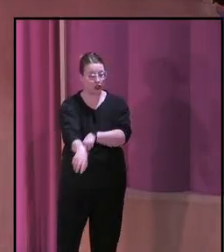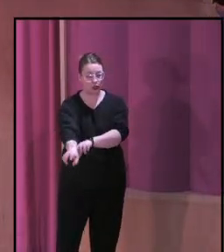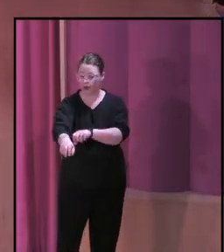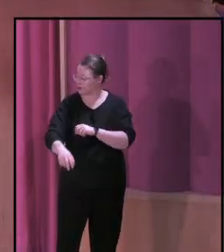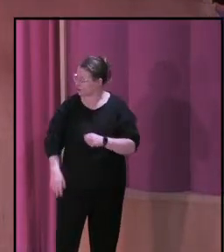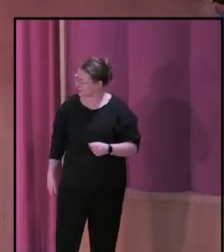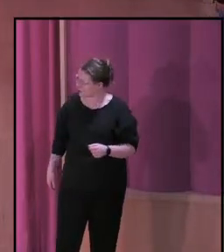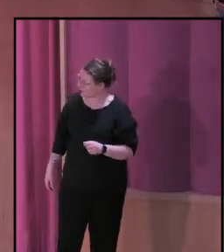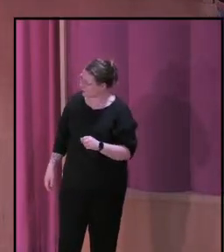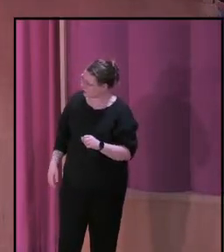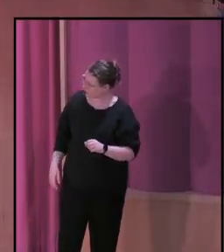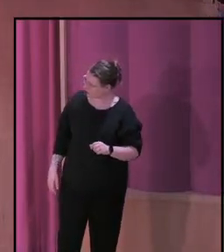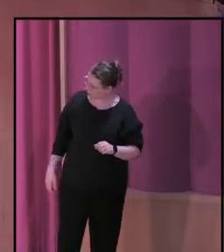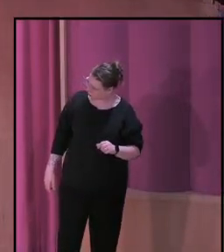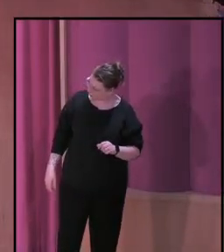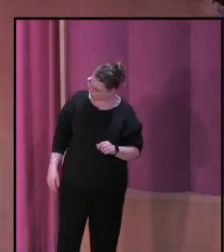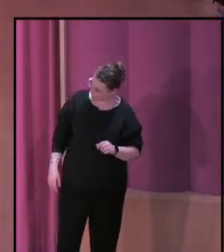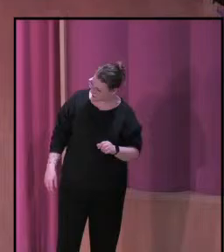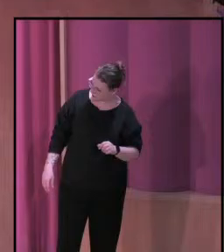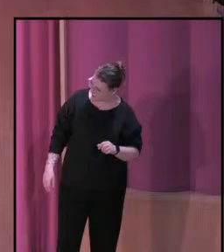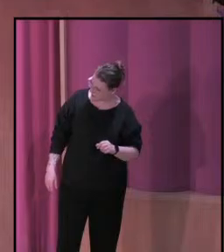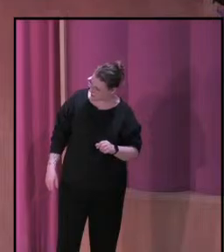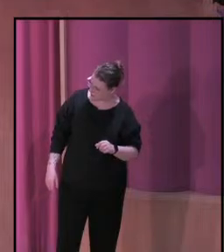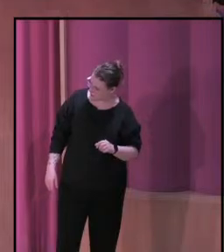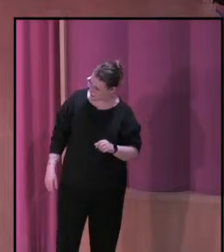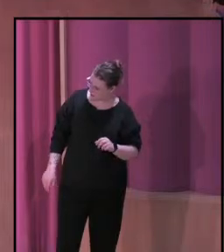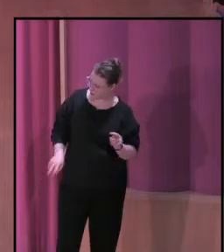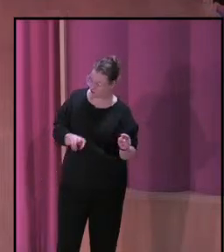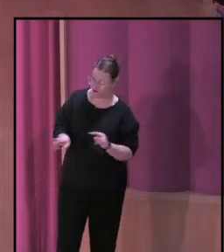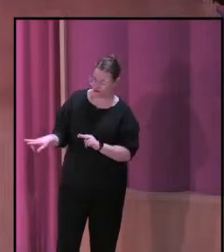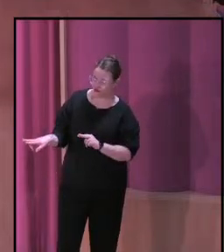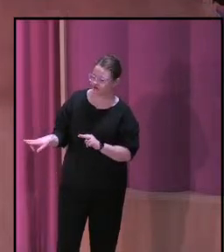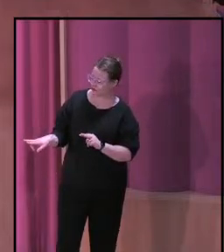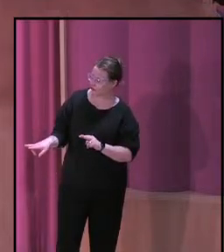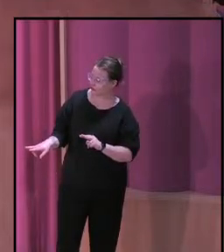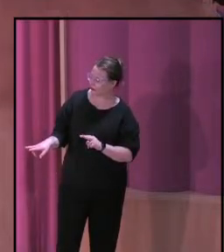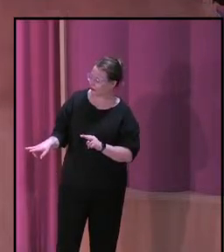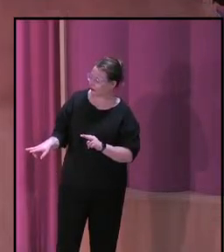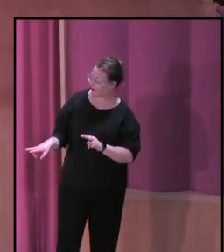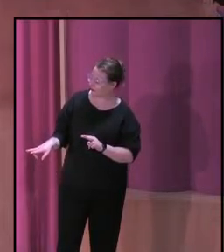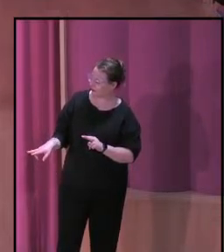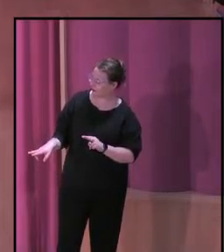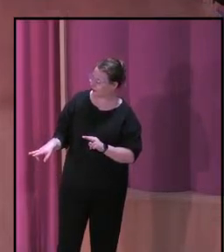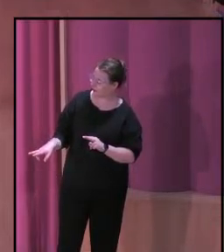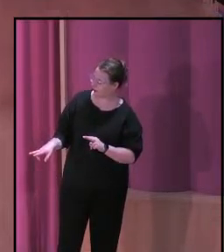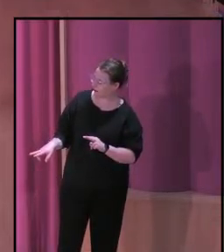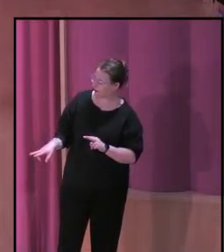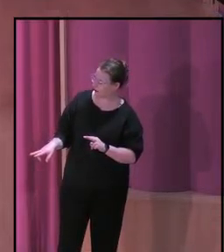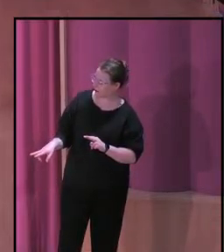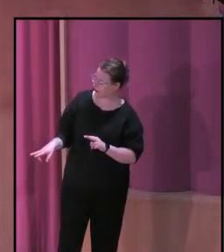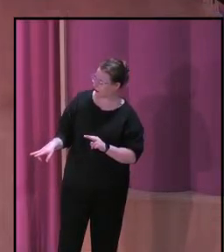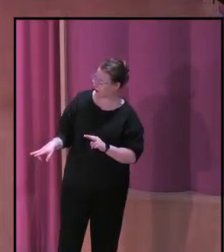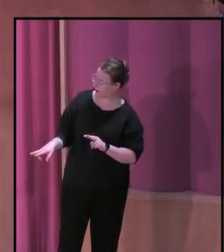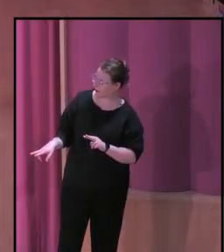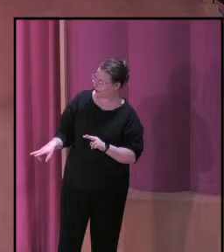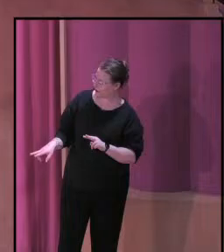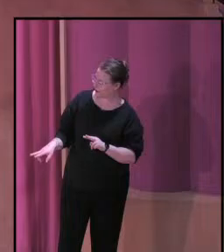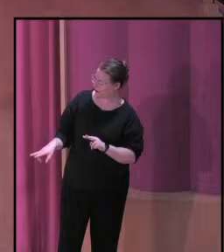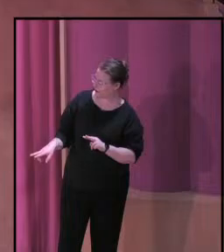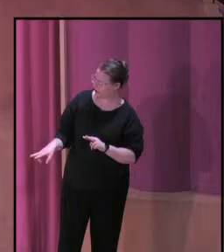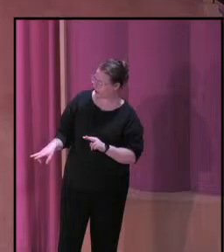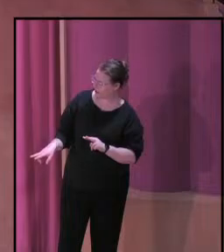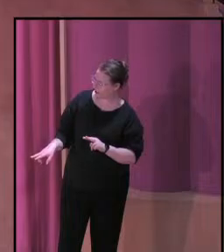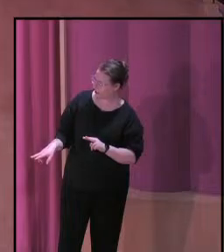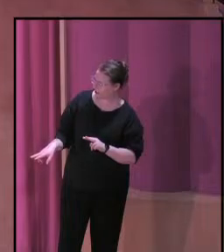do a pinwheel, then jump into a rewind, come over here for a couple Eli hops,